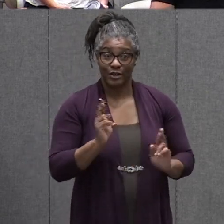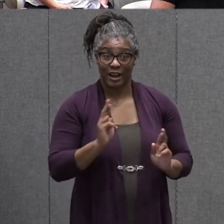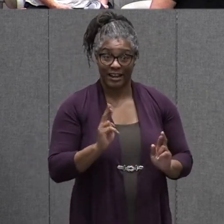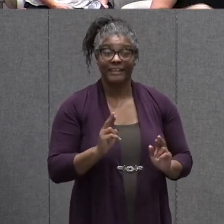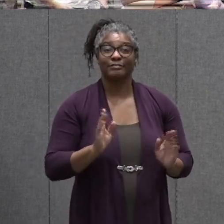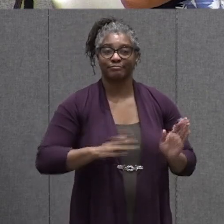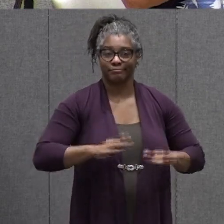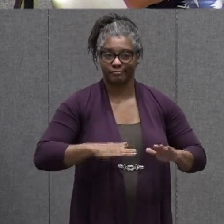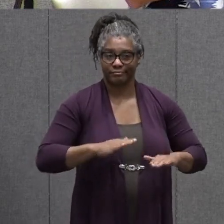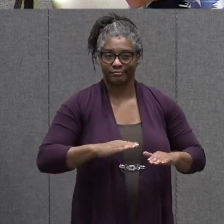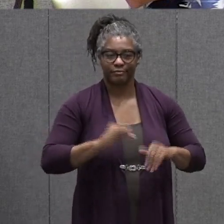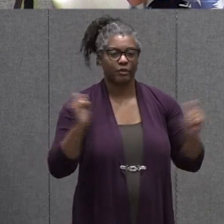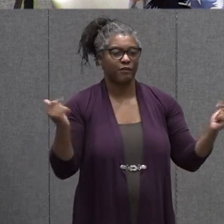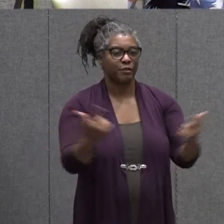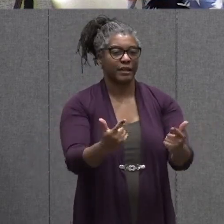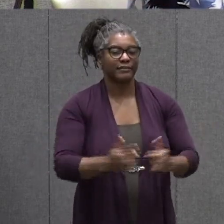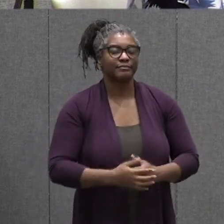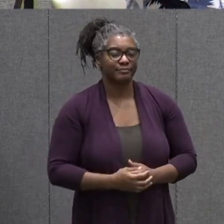everybody play.